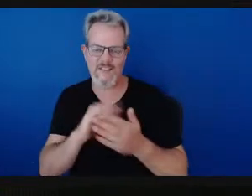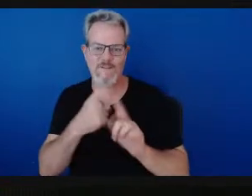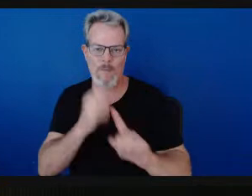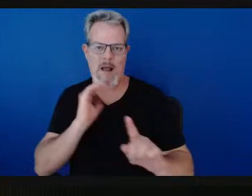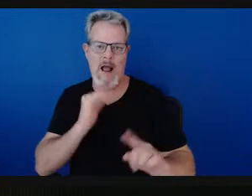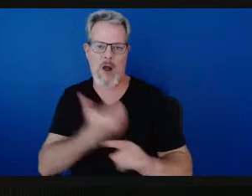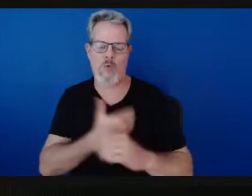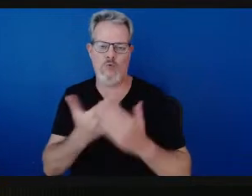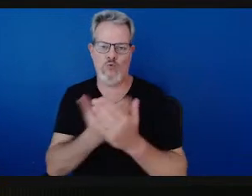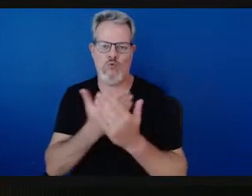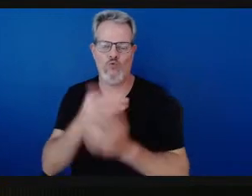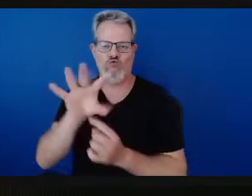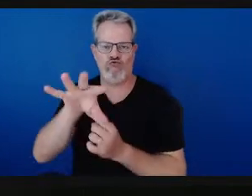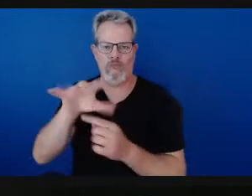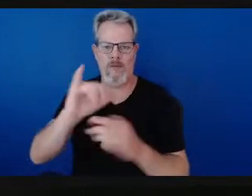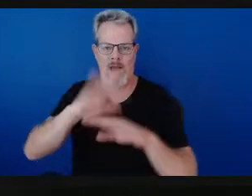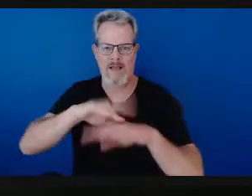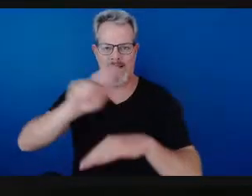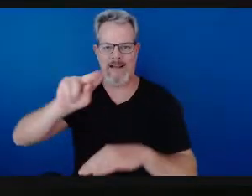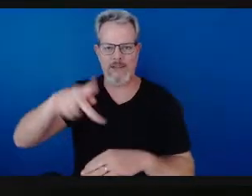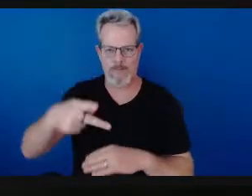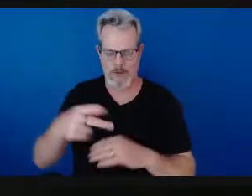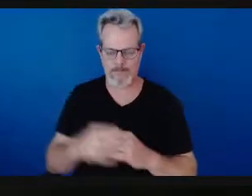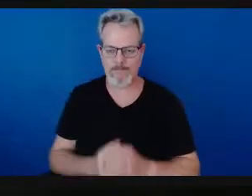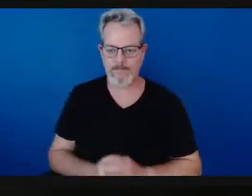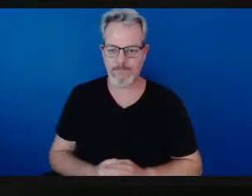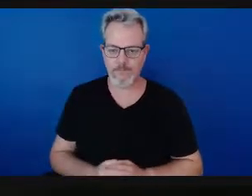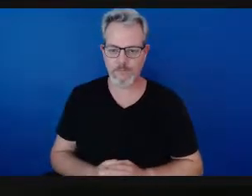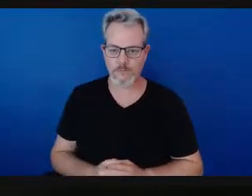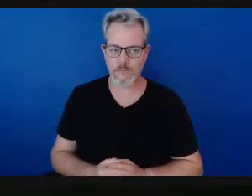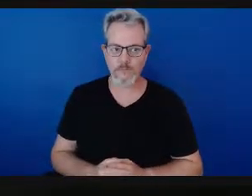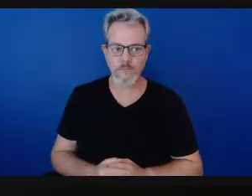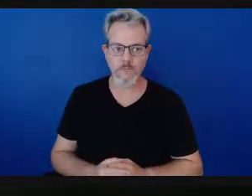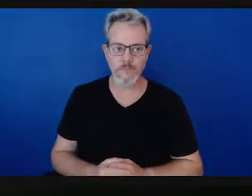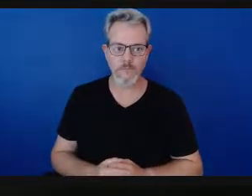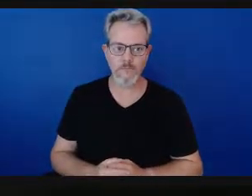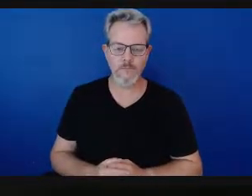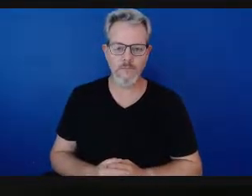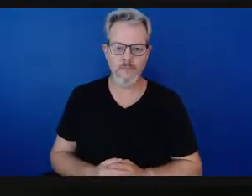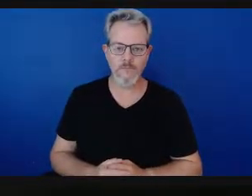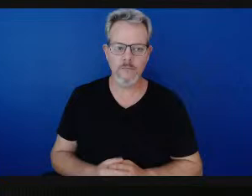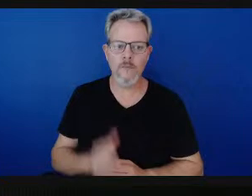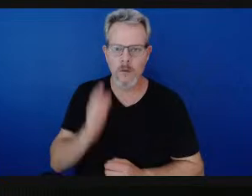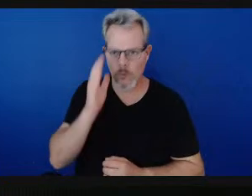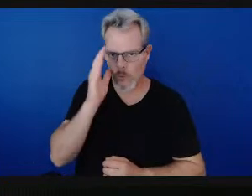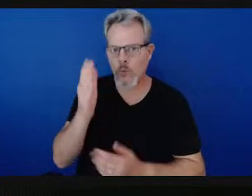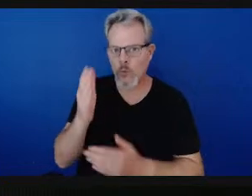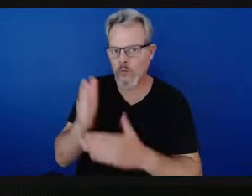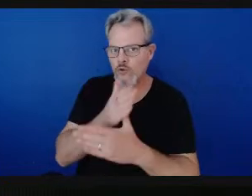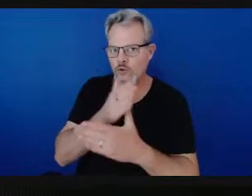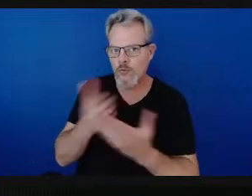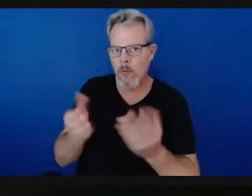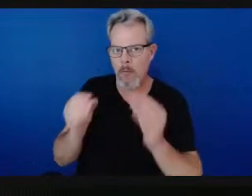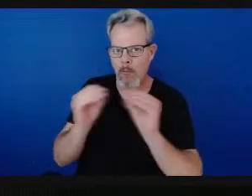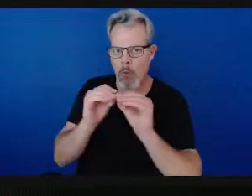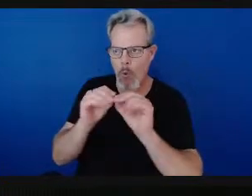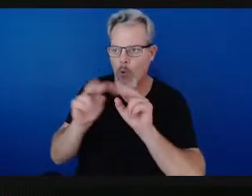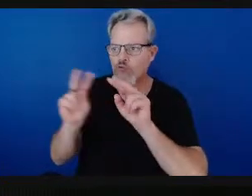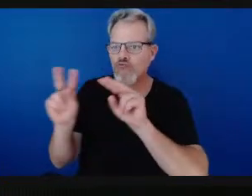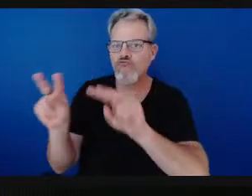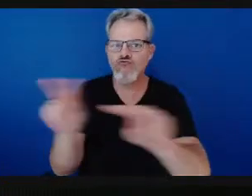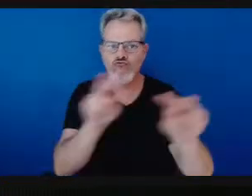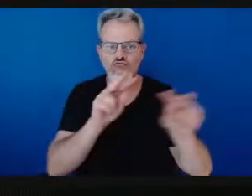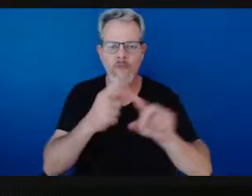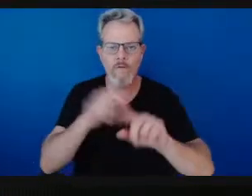shares. So there's that. We'll share some of the other views that the public has captured, USGS has captured